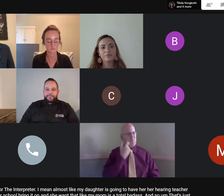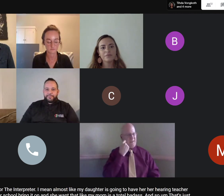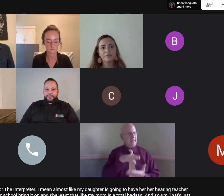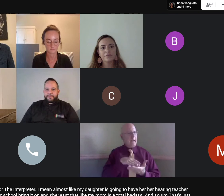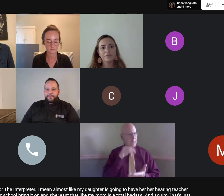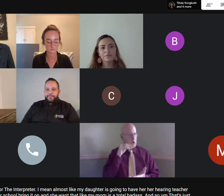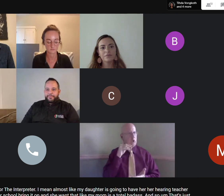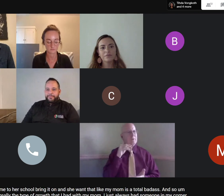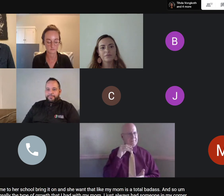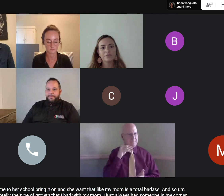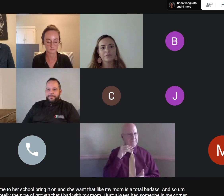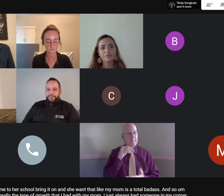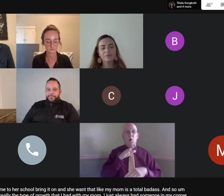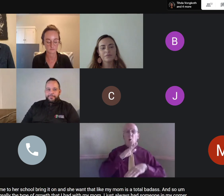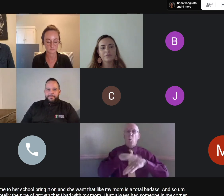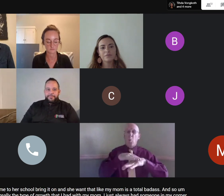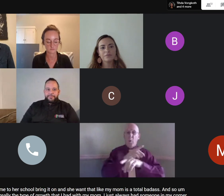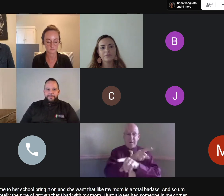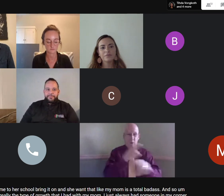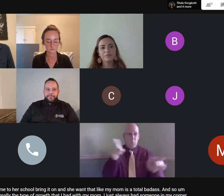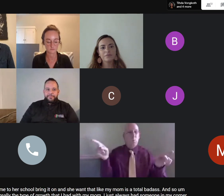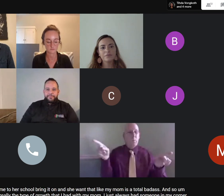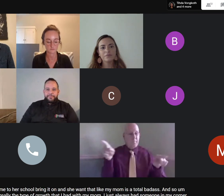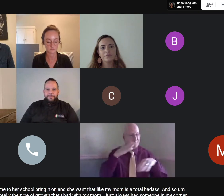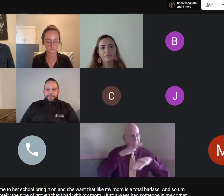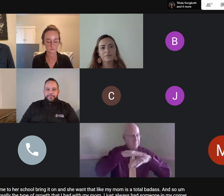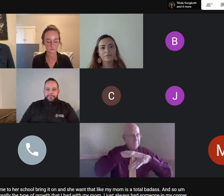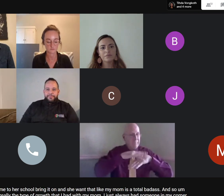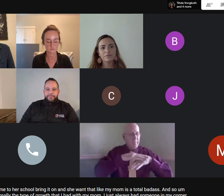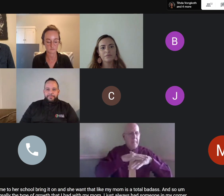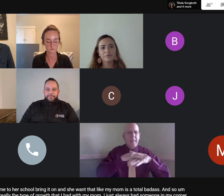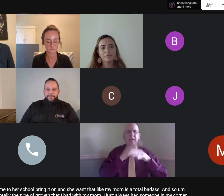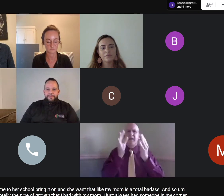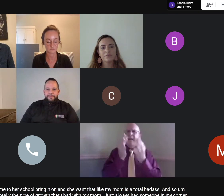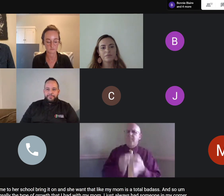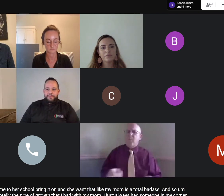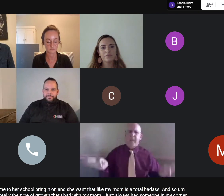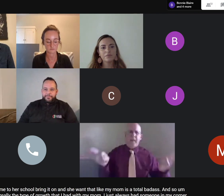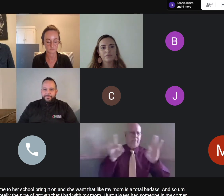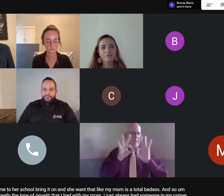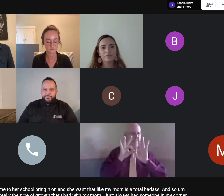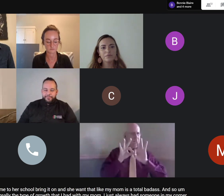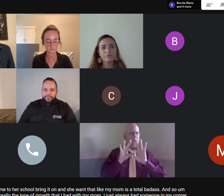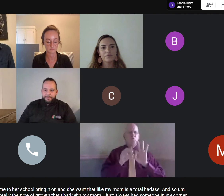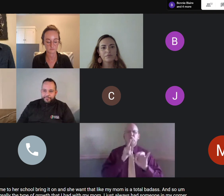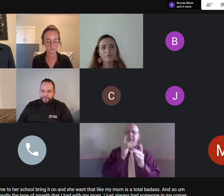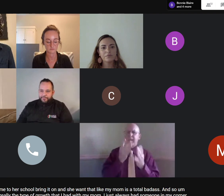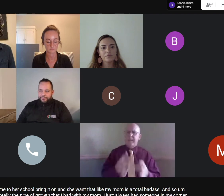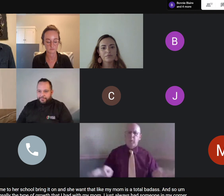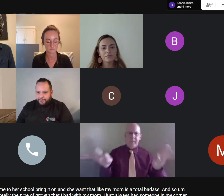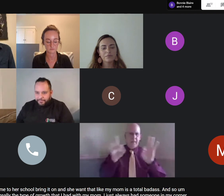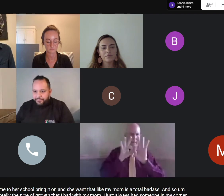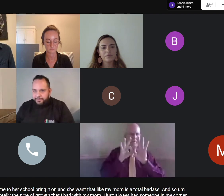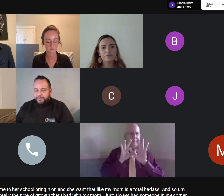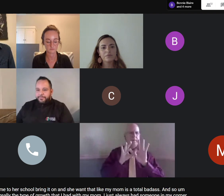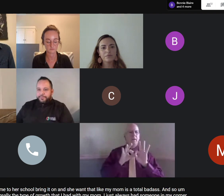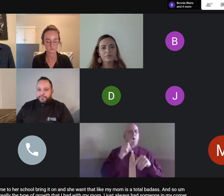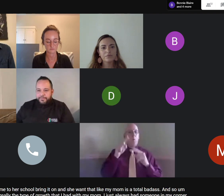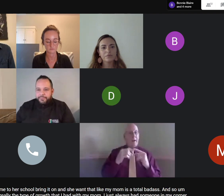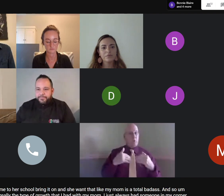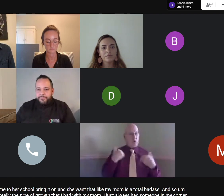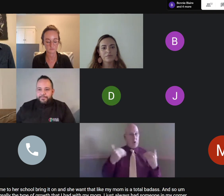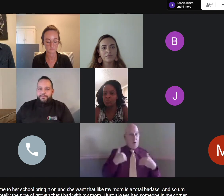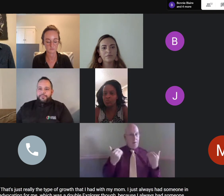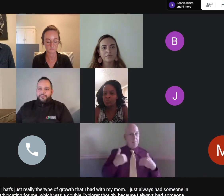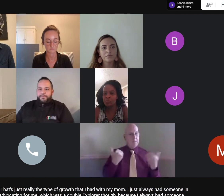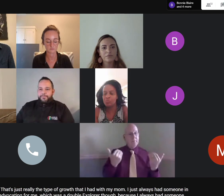lot of people, because it's critical. It would have been so important if when I was a kid, when I